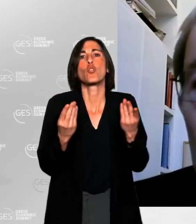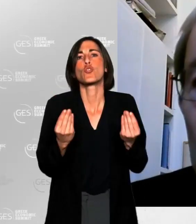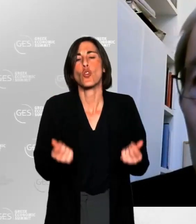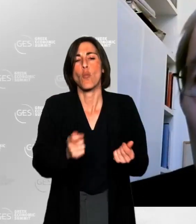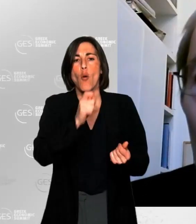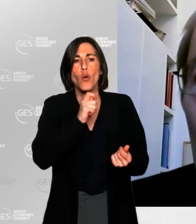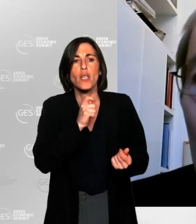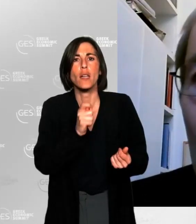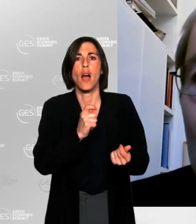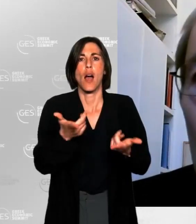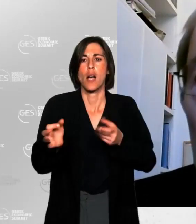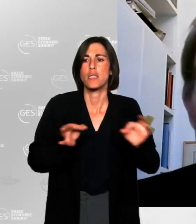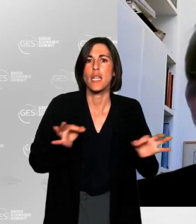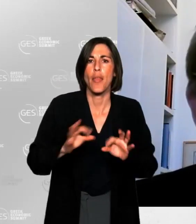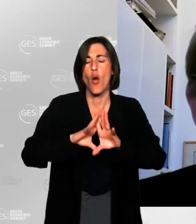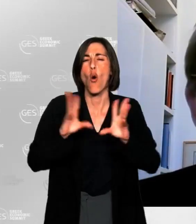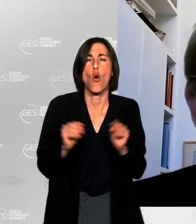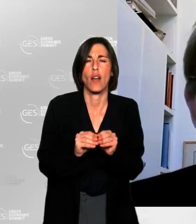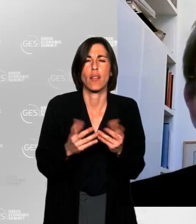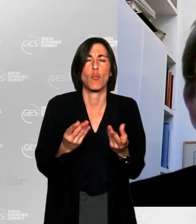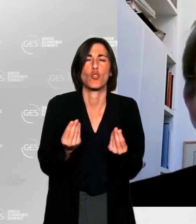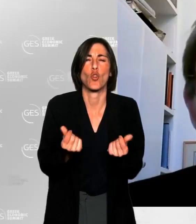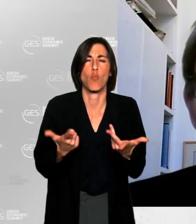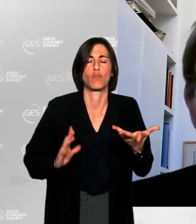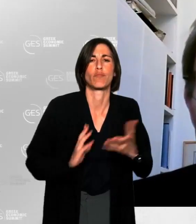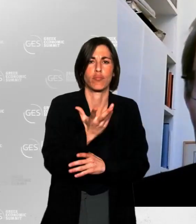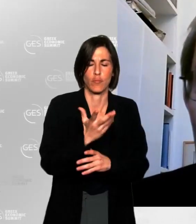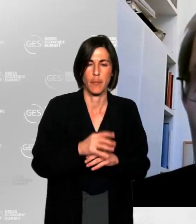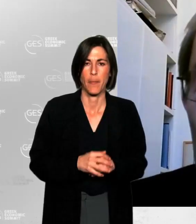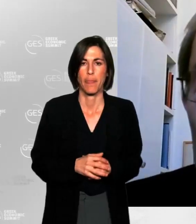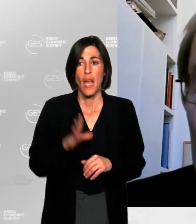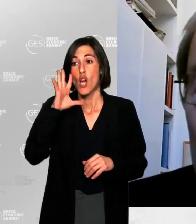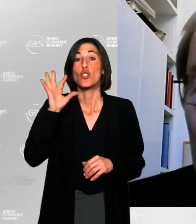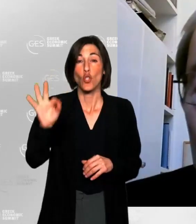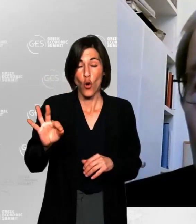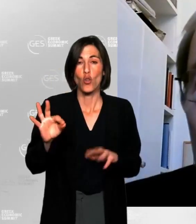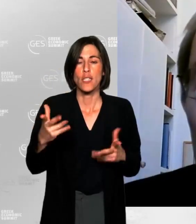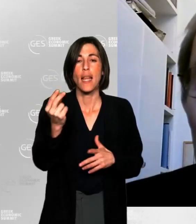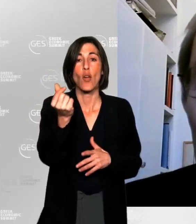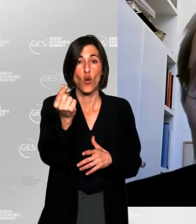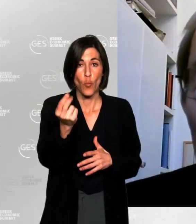mind was an economy that had higher productivity and